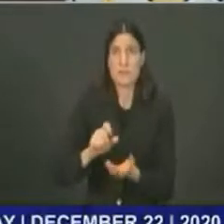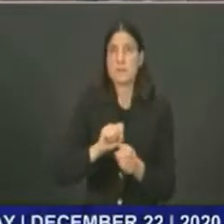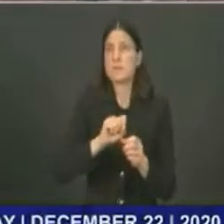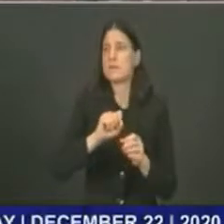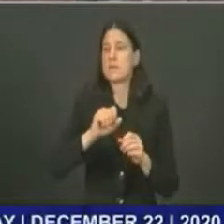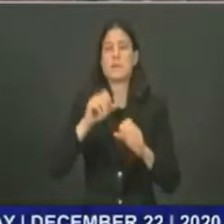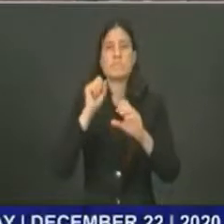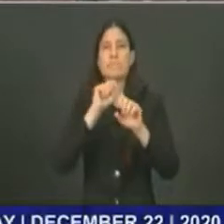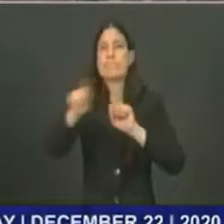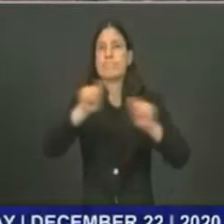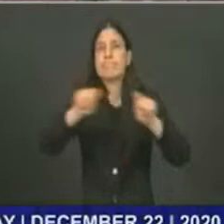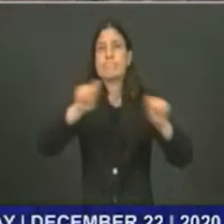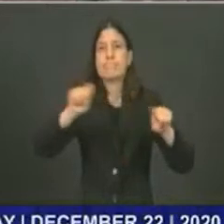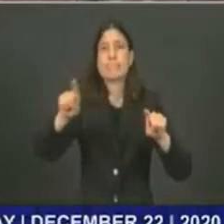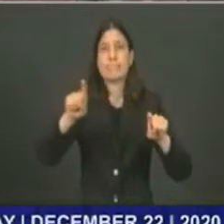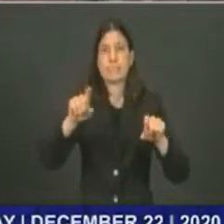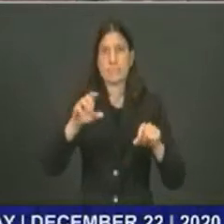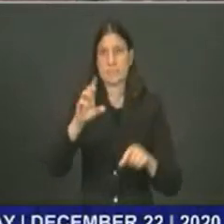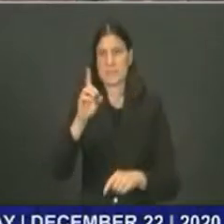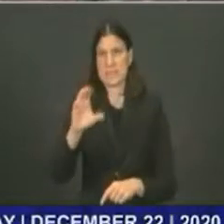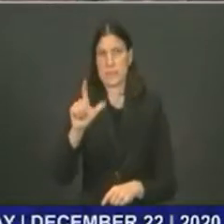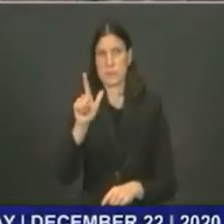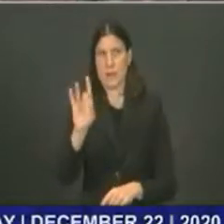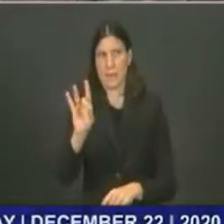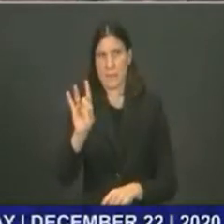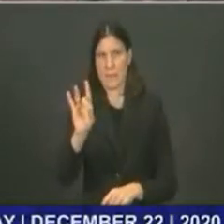28th. Governor, you said.